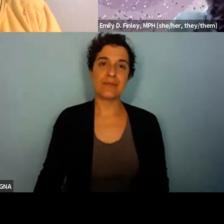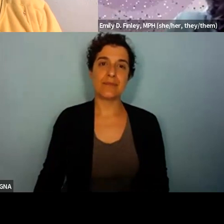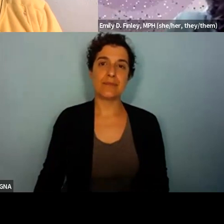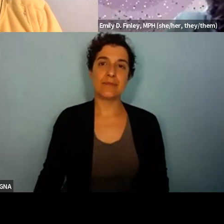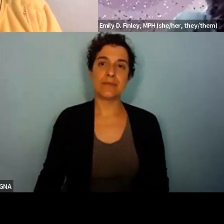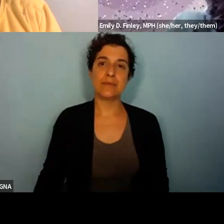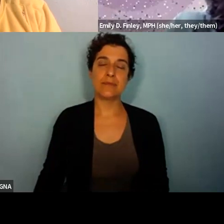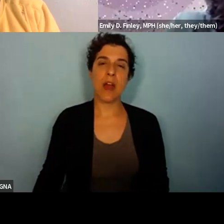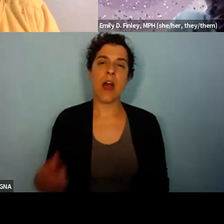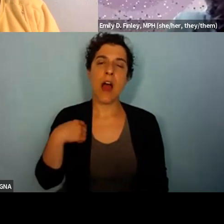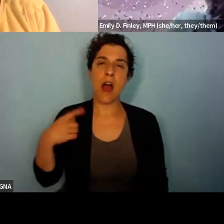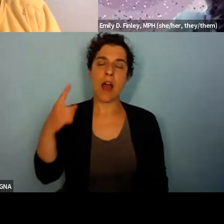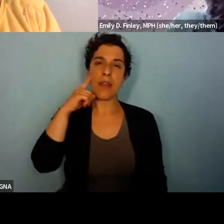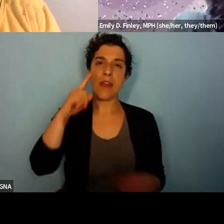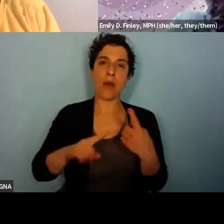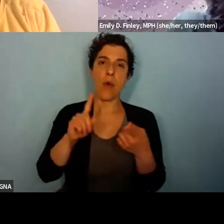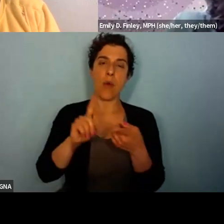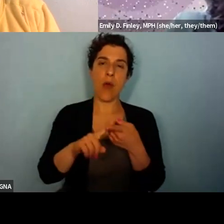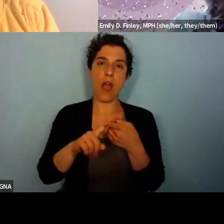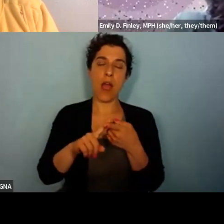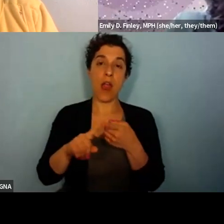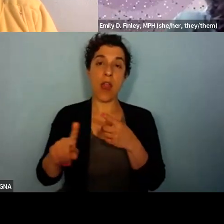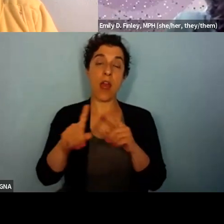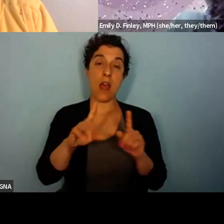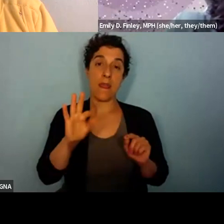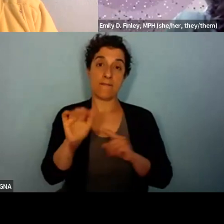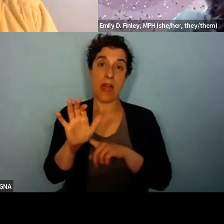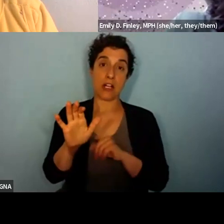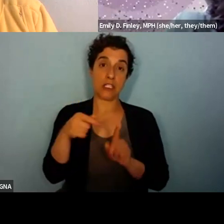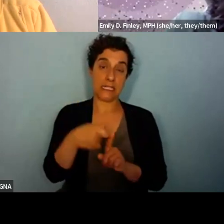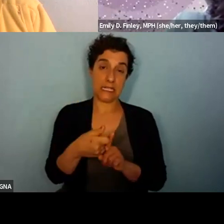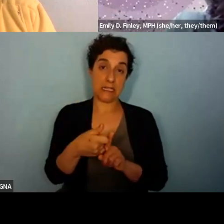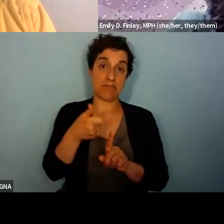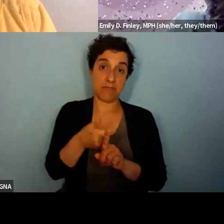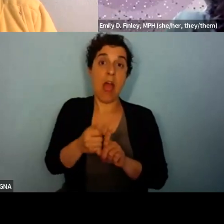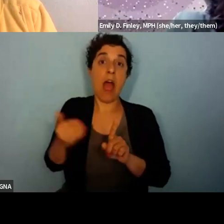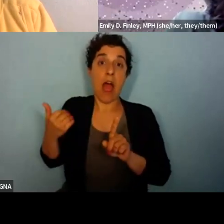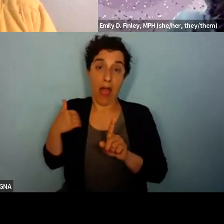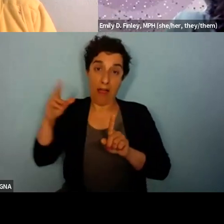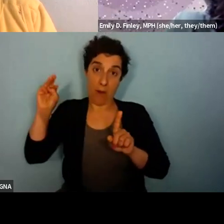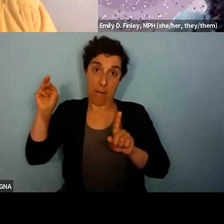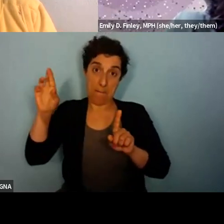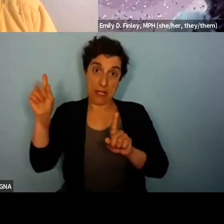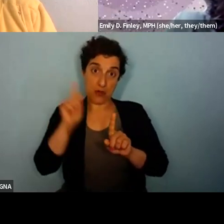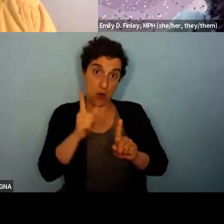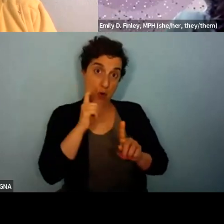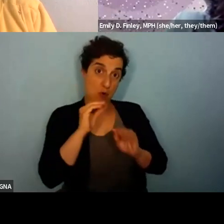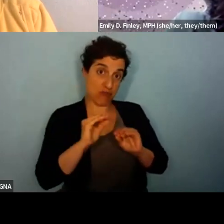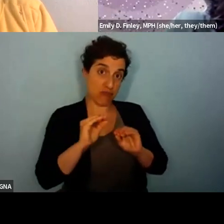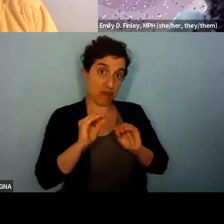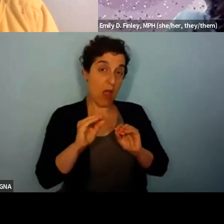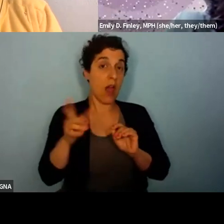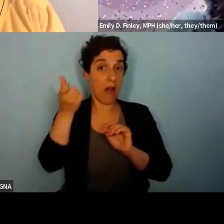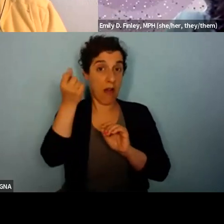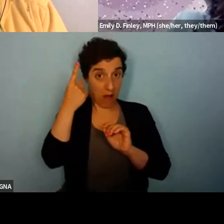the faculty were trained by a mentor who understood this process, who understood the importance of the community in